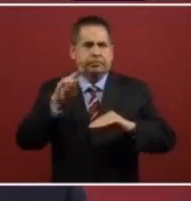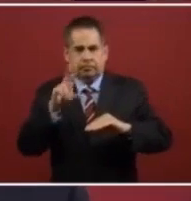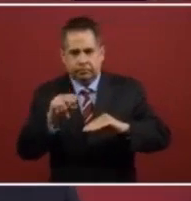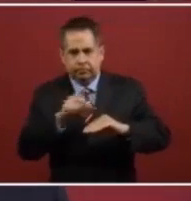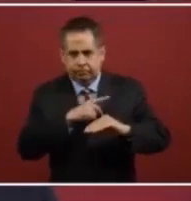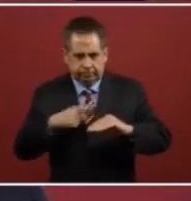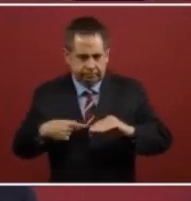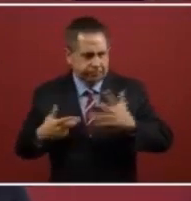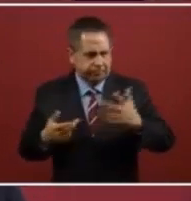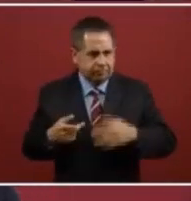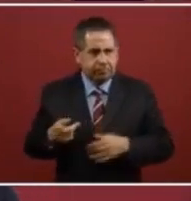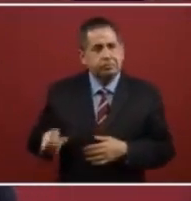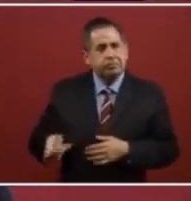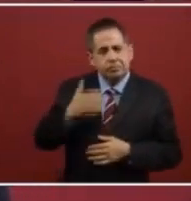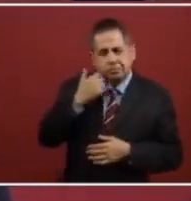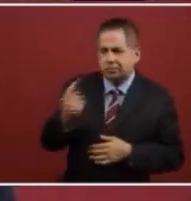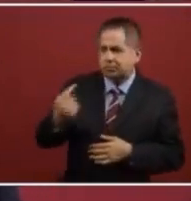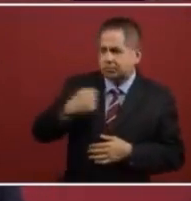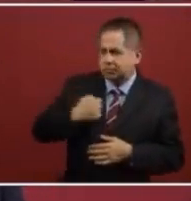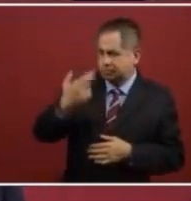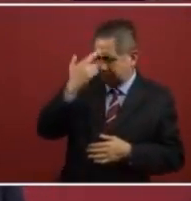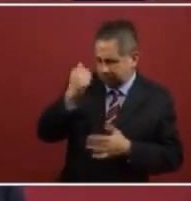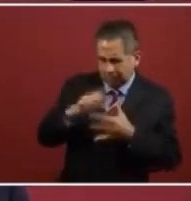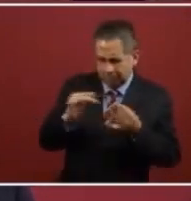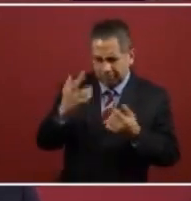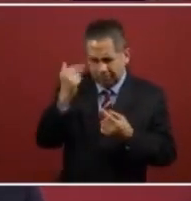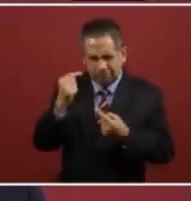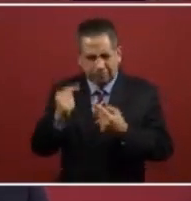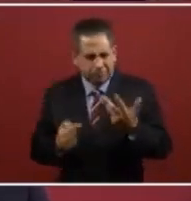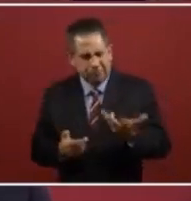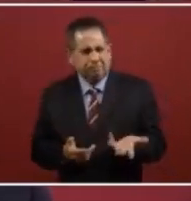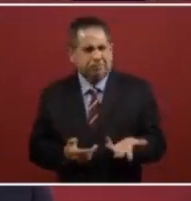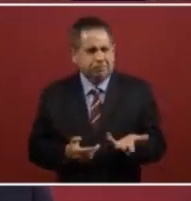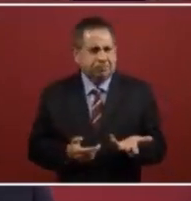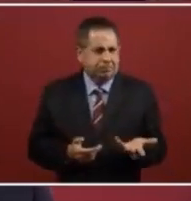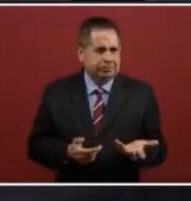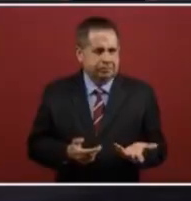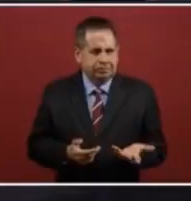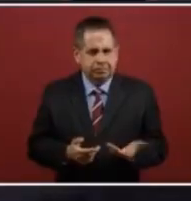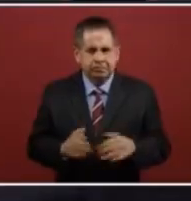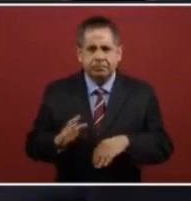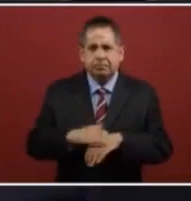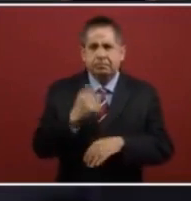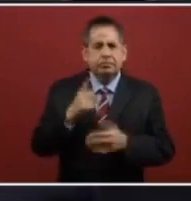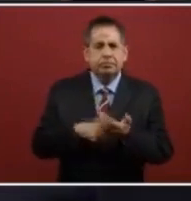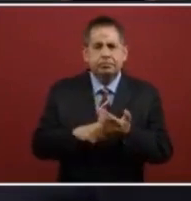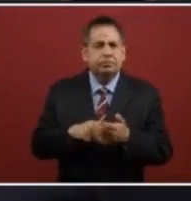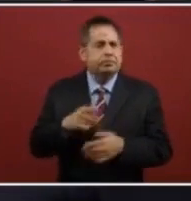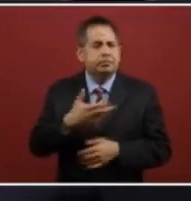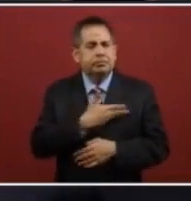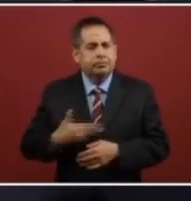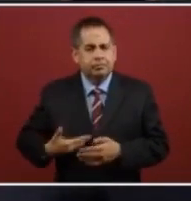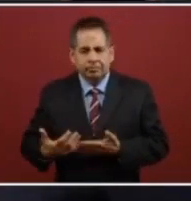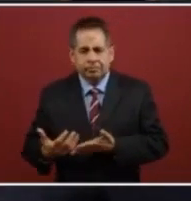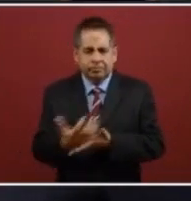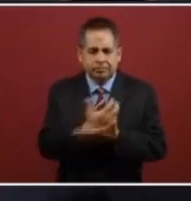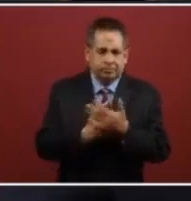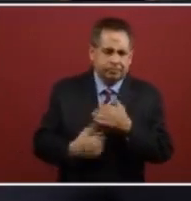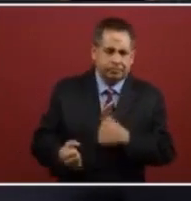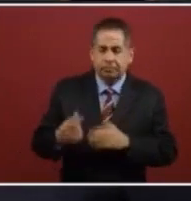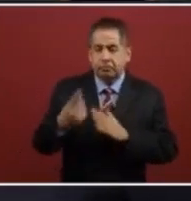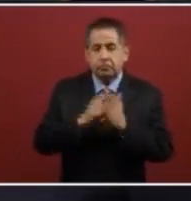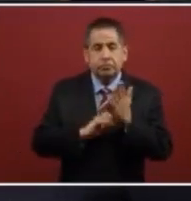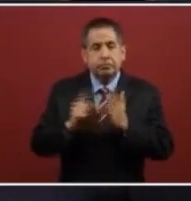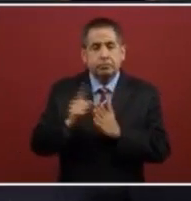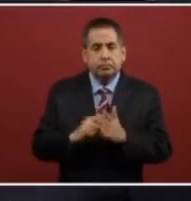says that el por no qué one can earn el more than what the presidente president earns. va a And ganar he says- 108,000 pesos He says they mensuales.